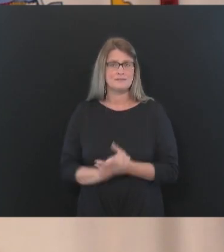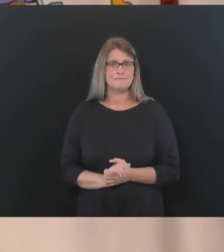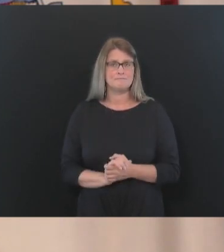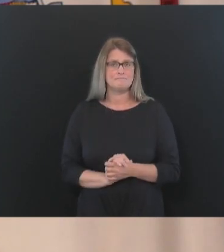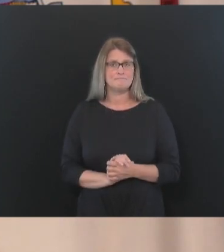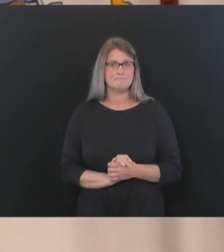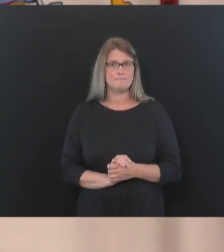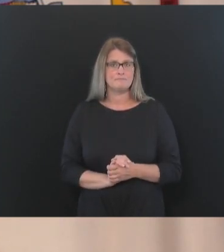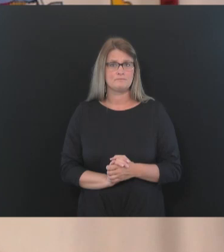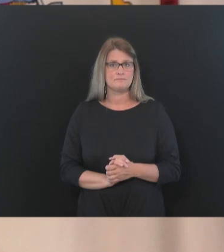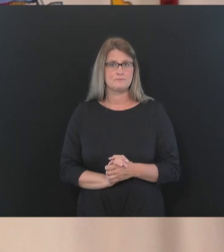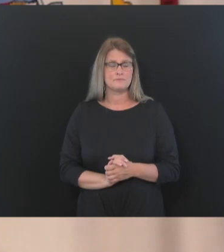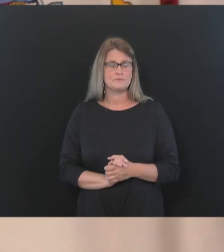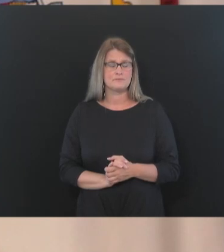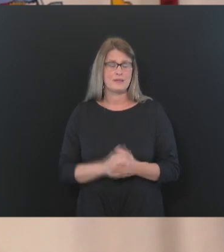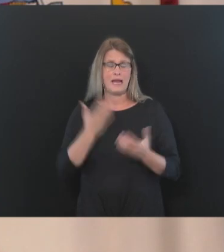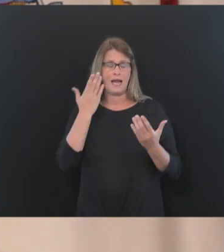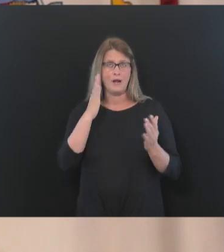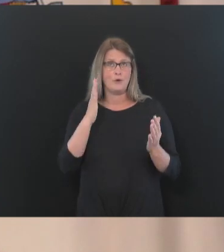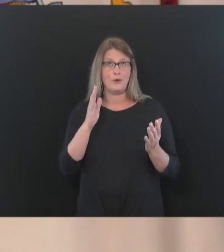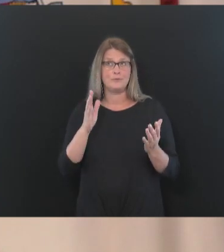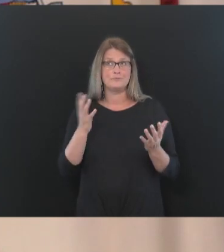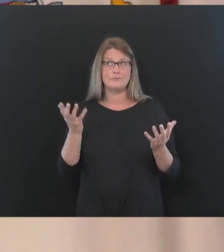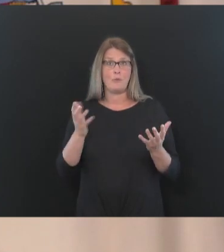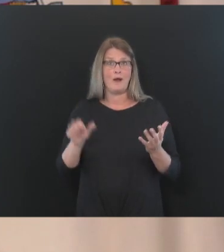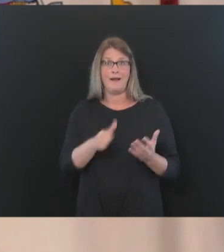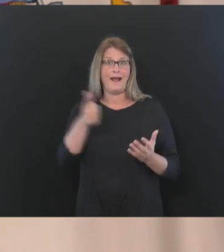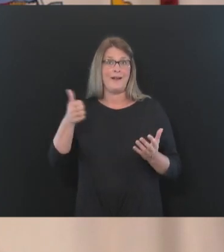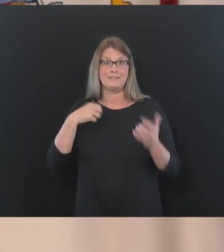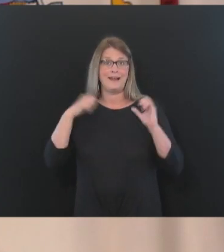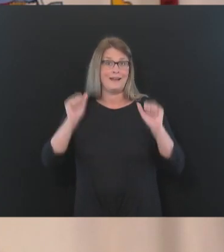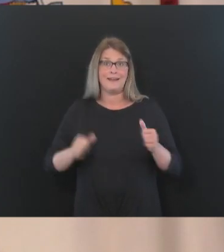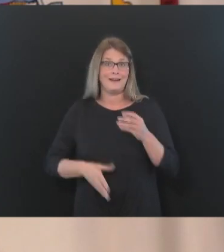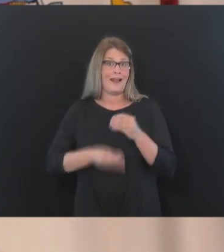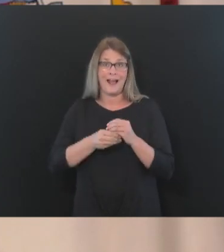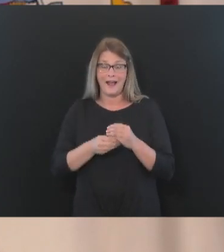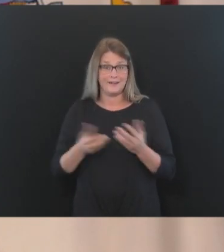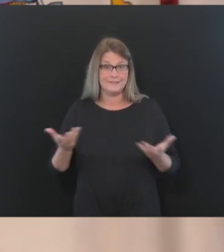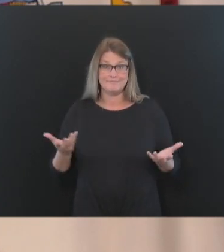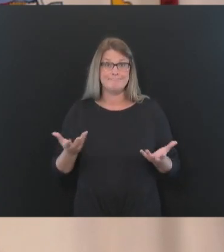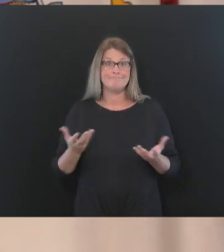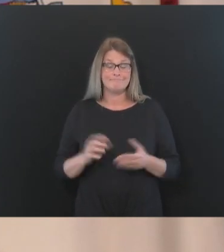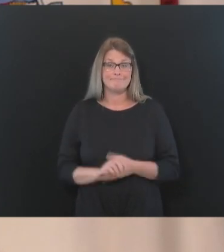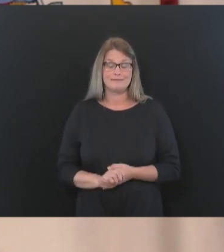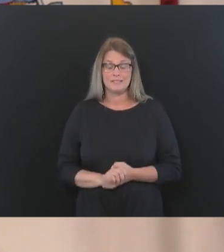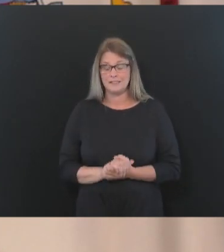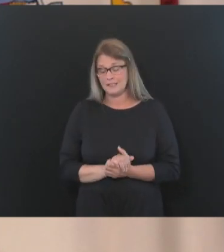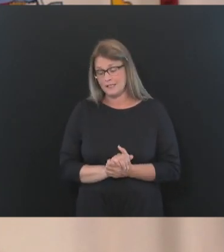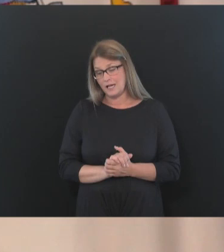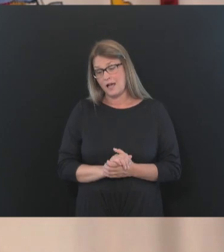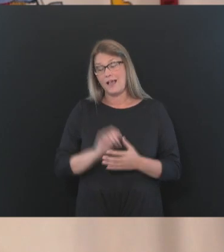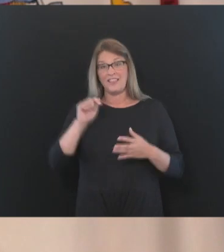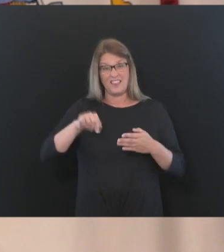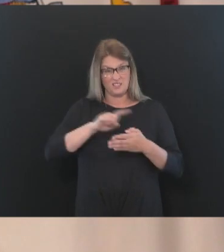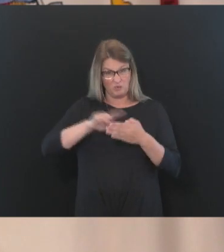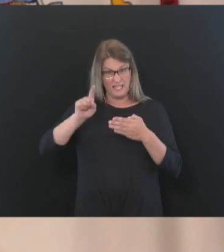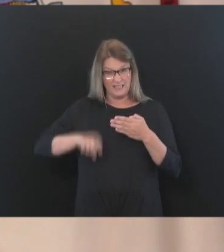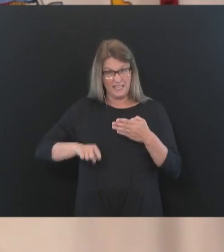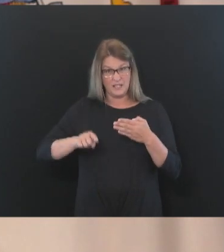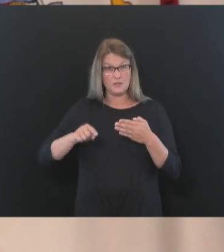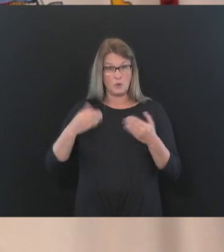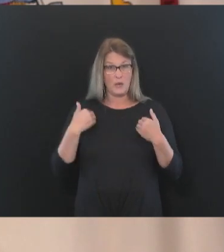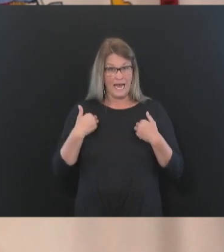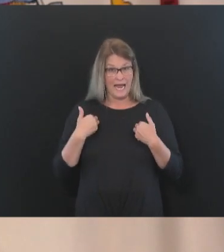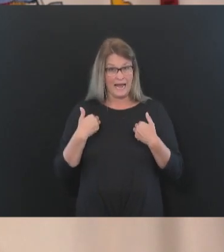I really don't know what else to say, you know, about that. Over the weekend, we did do 2